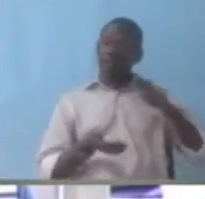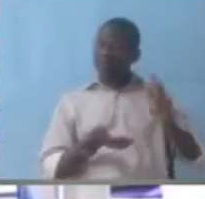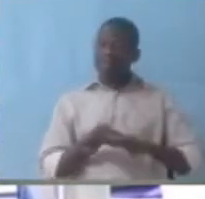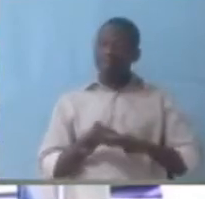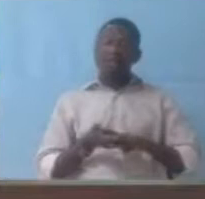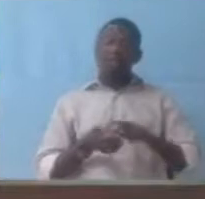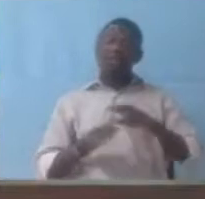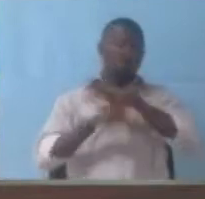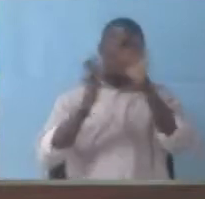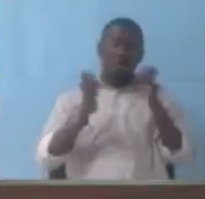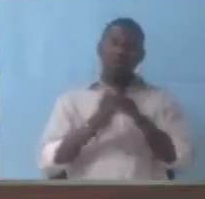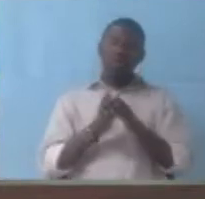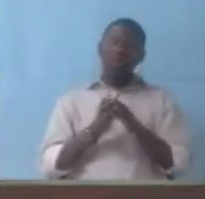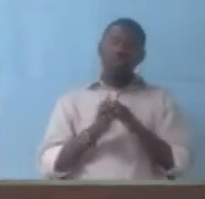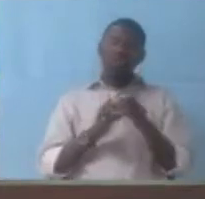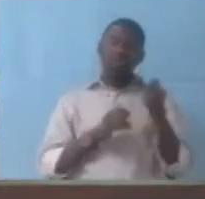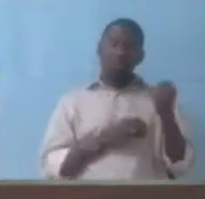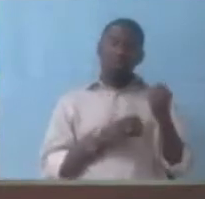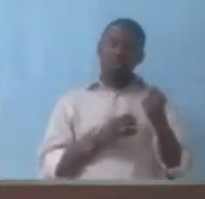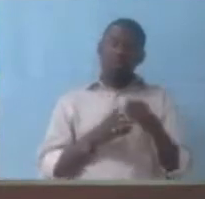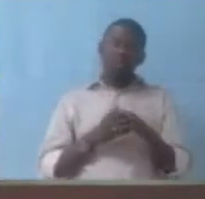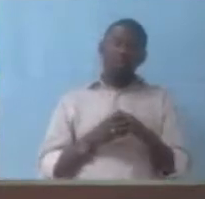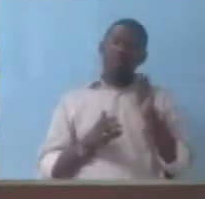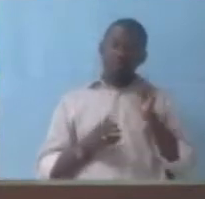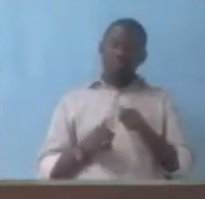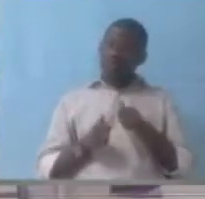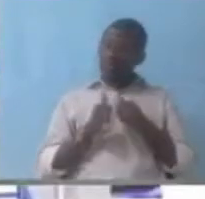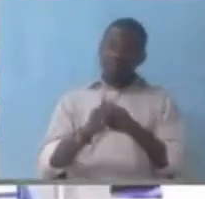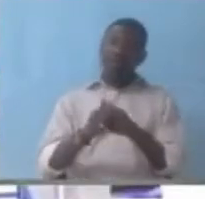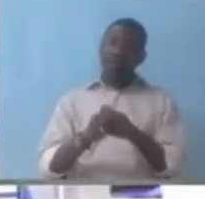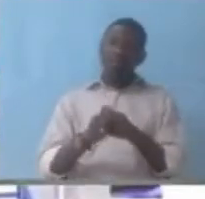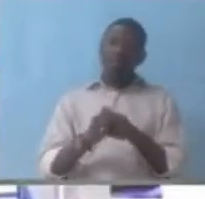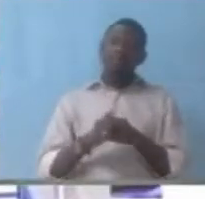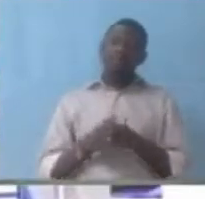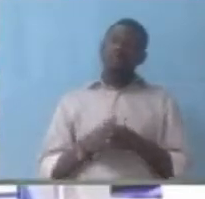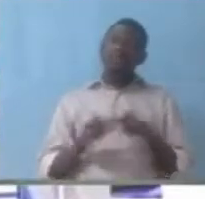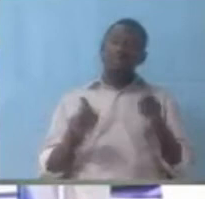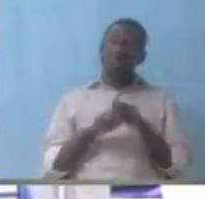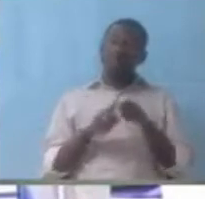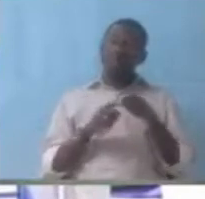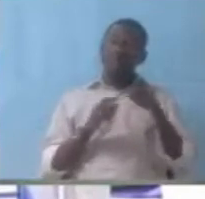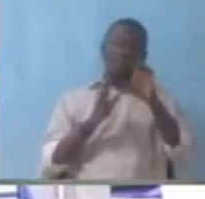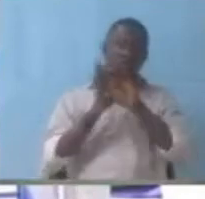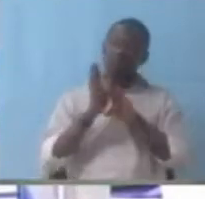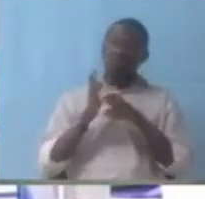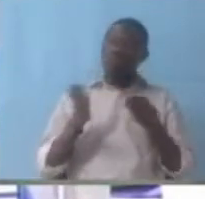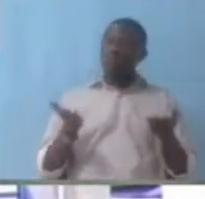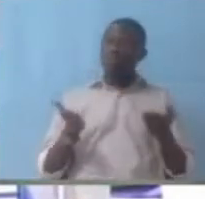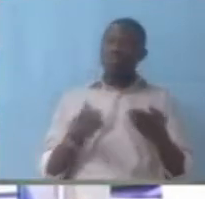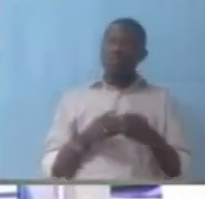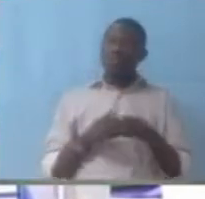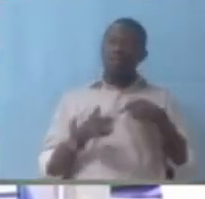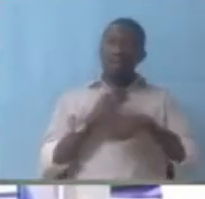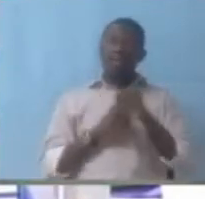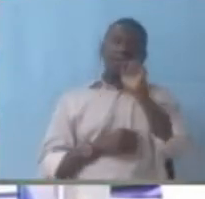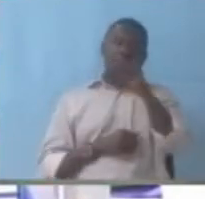your London call, me along with a Kamtaloko, the running banko lua bukubaba tamaka. And in your position, you helped them to achieve it. And